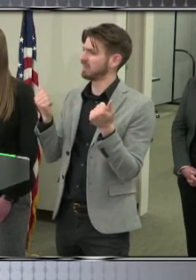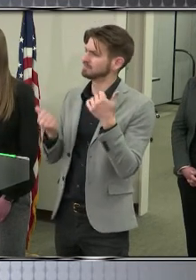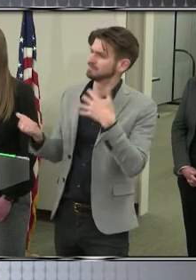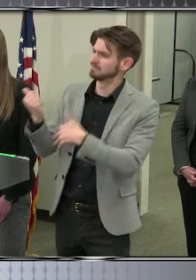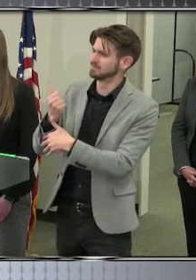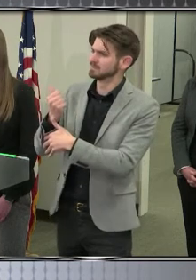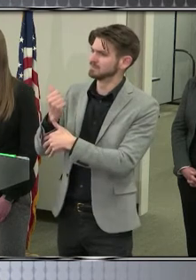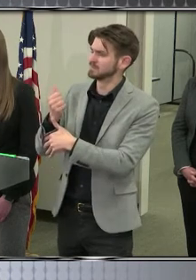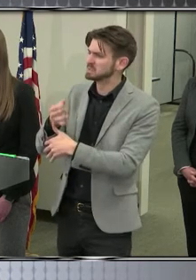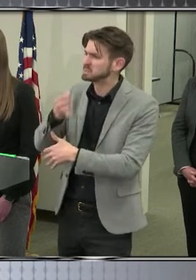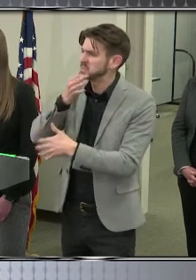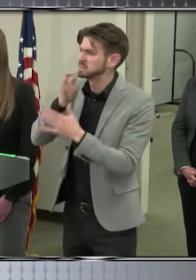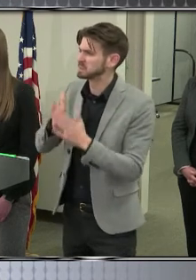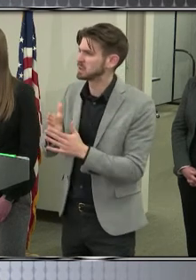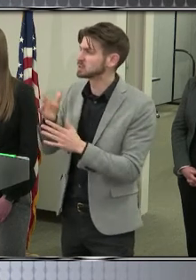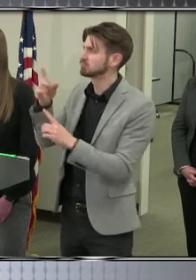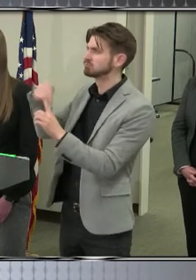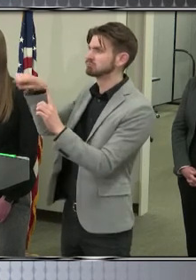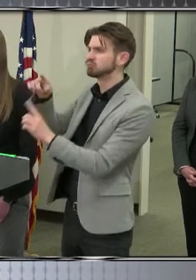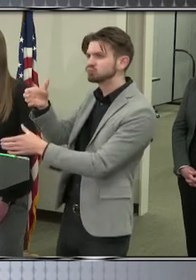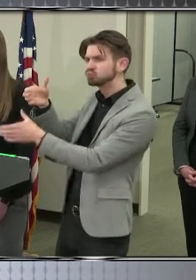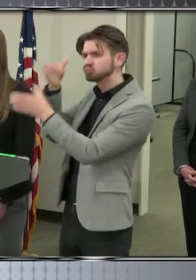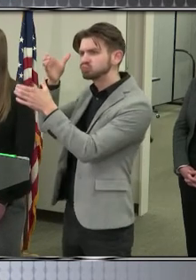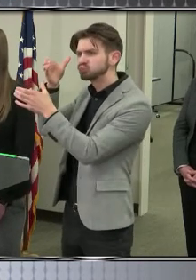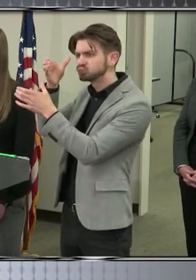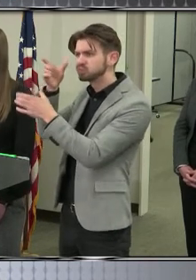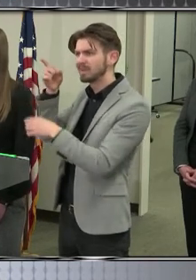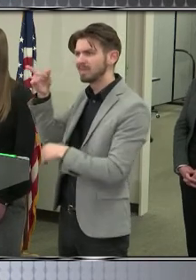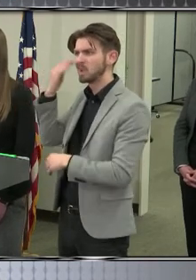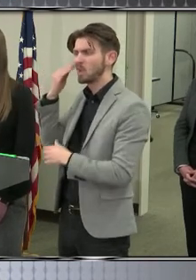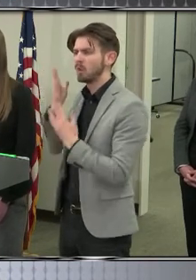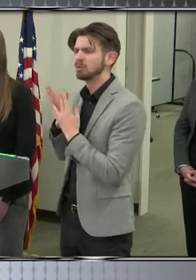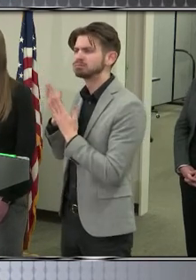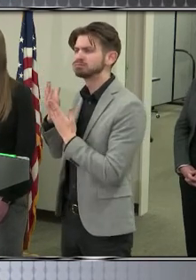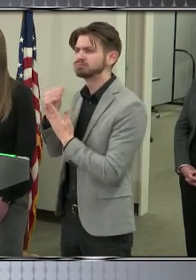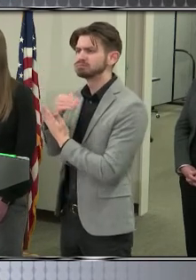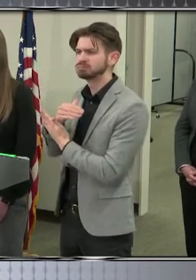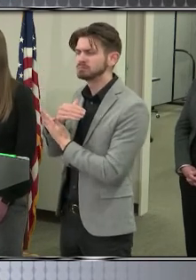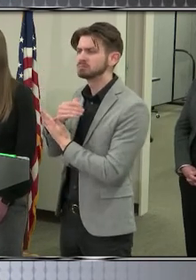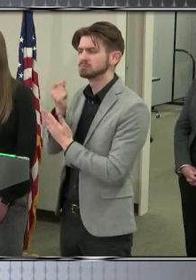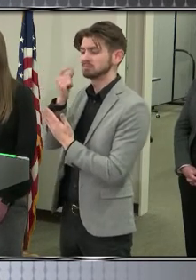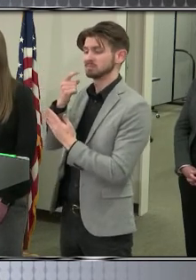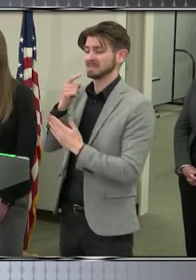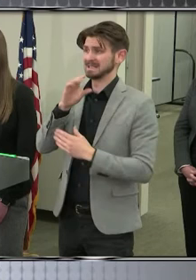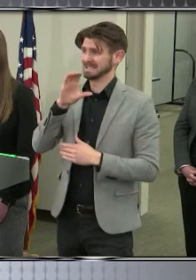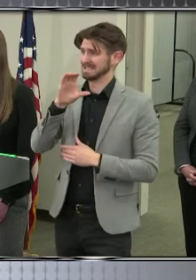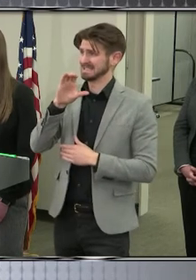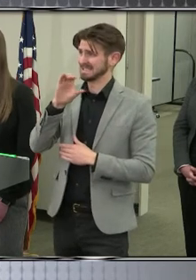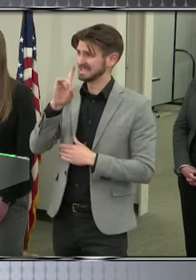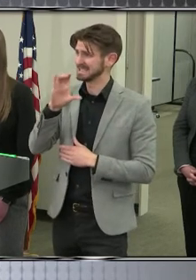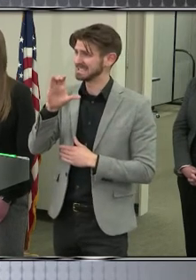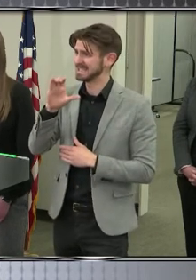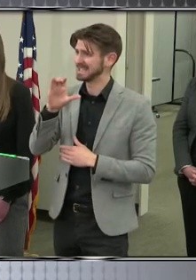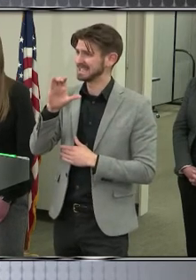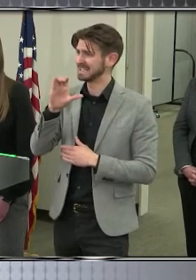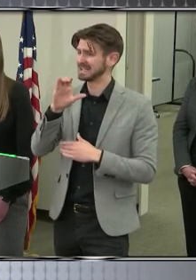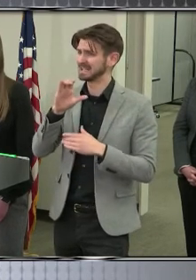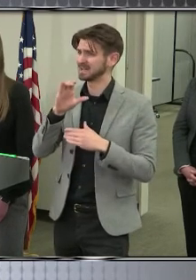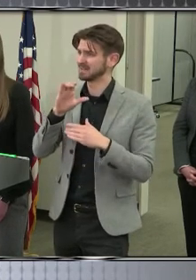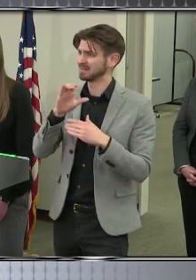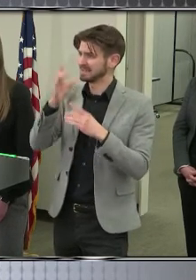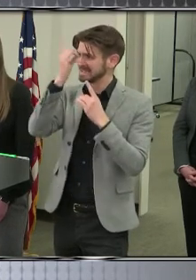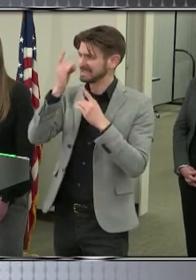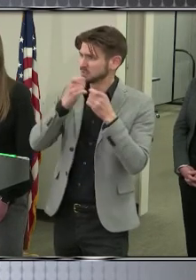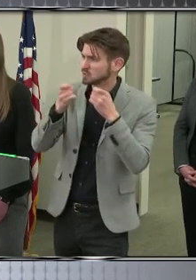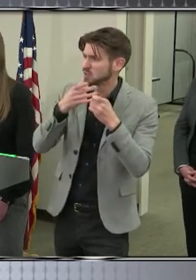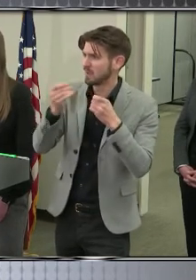that's coming directly from various entities. So we are in close contact with the Centers for Disease Control and Prevention, the State Health